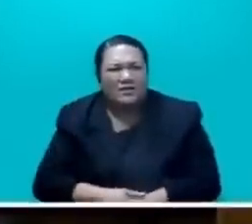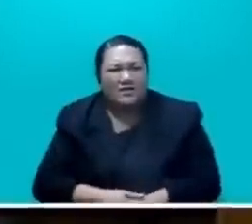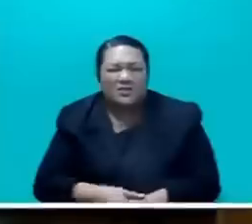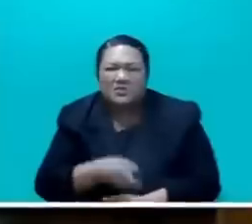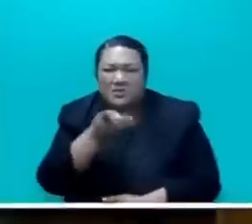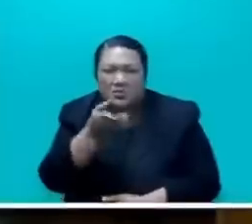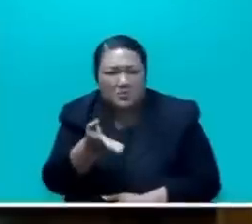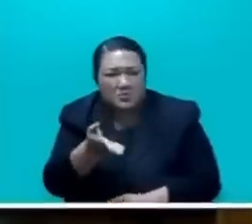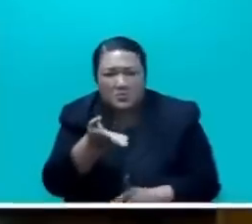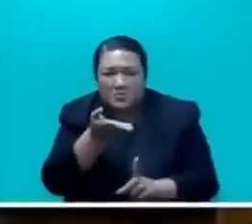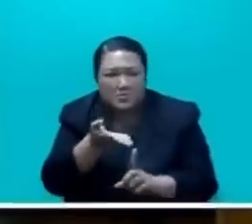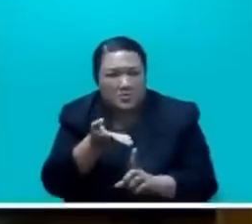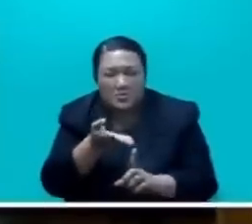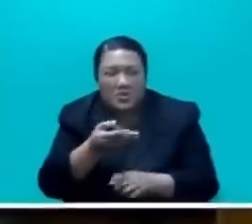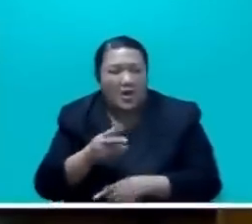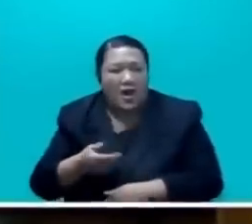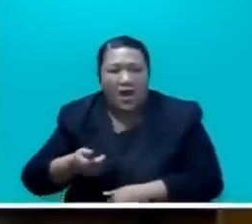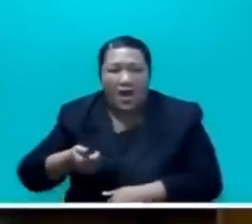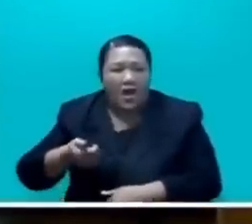you're suspended anyway.